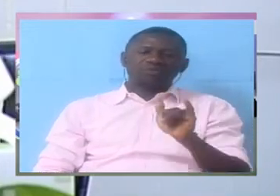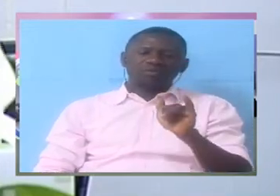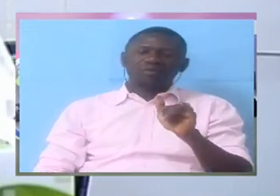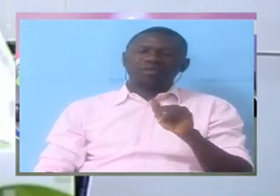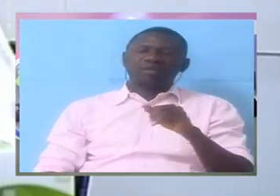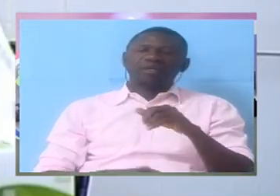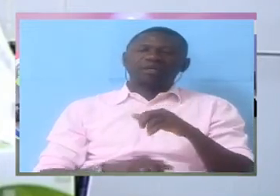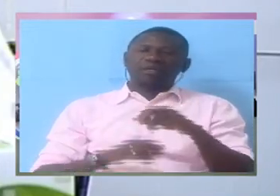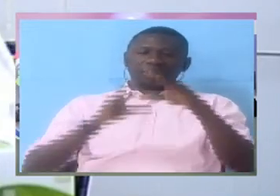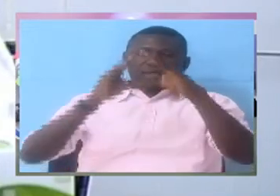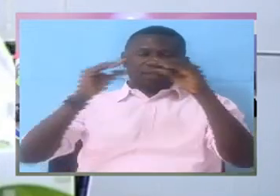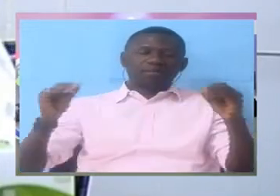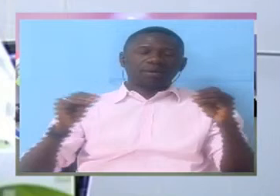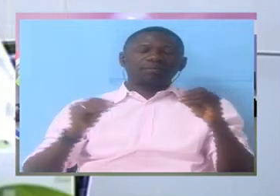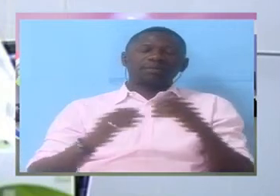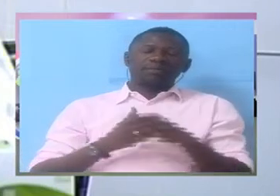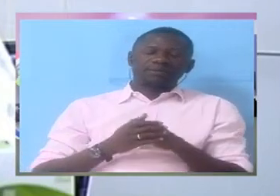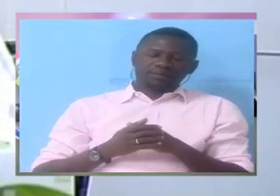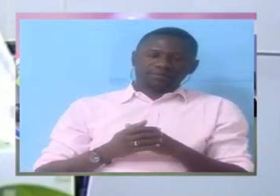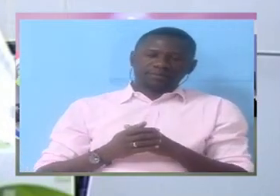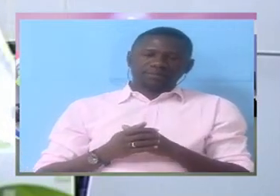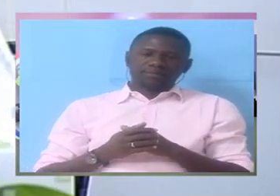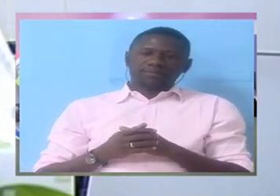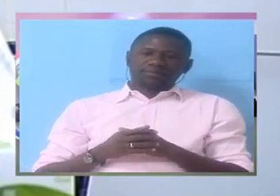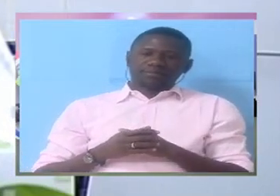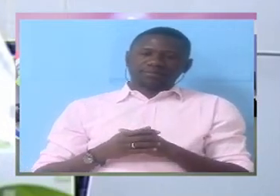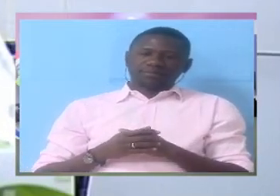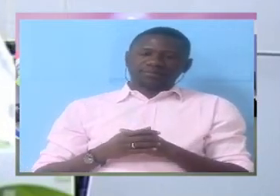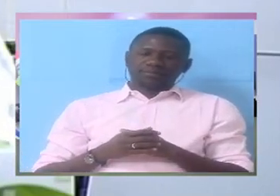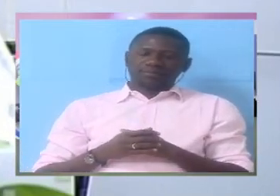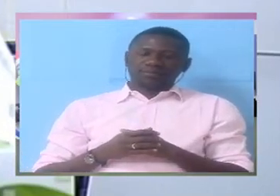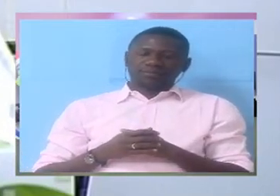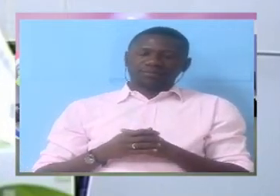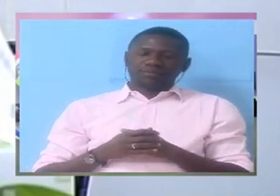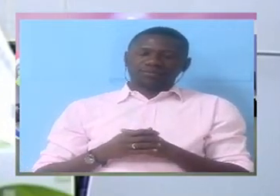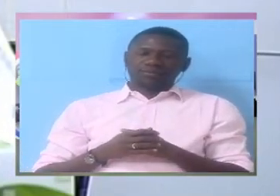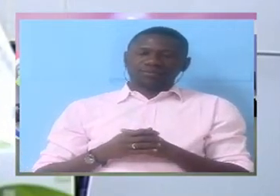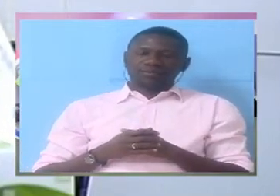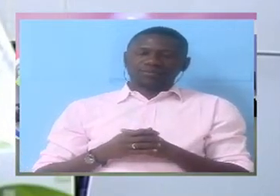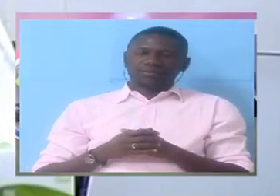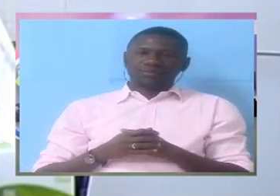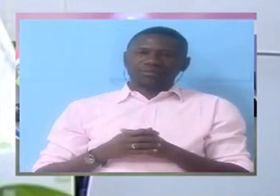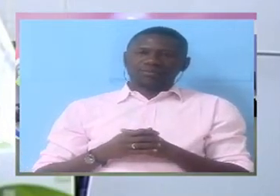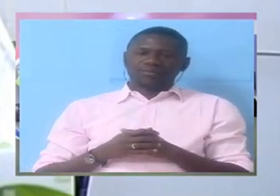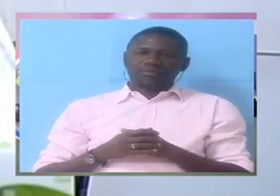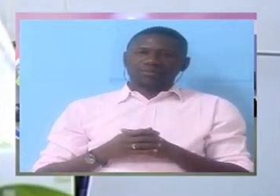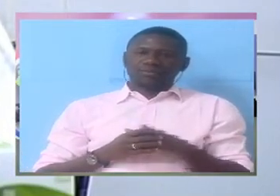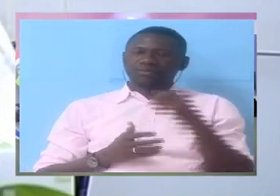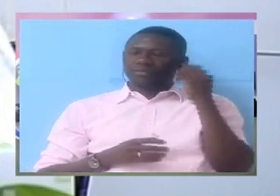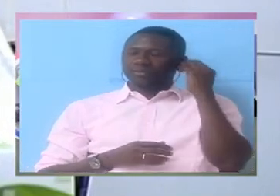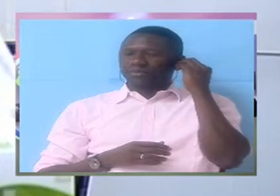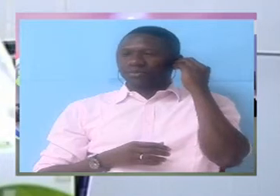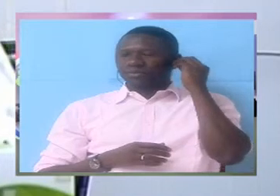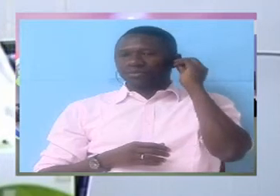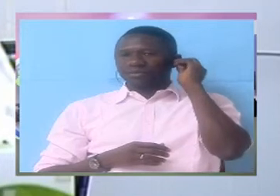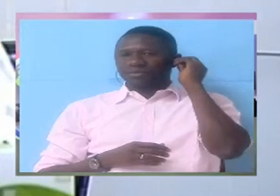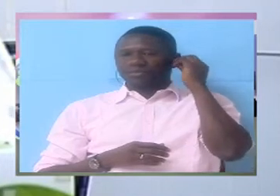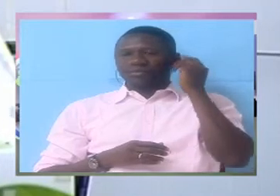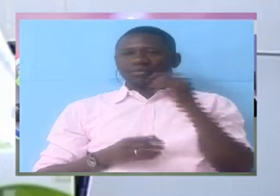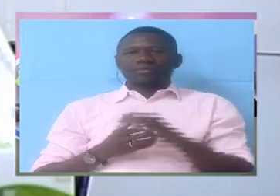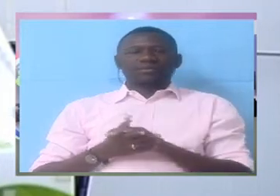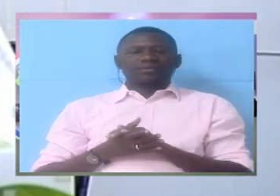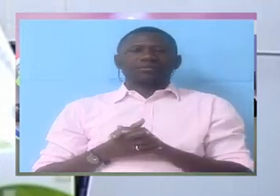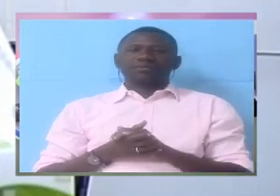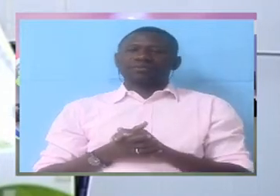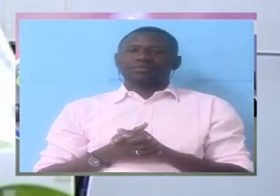Public Works. Utumo janenga udokota wati sutunga udoke Survey Department dinkira doku bunda menka dinkira lu sumang nimmo